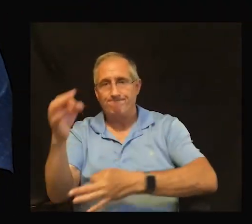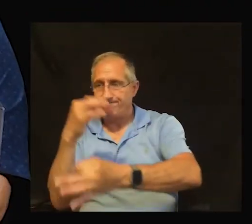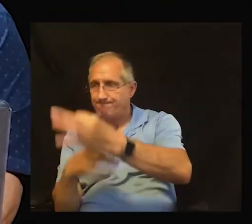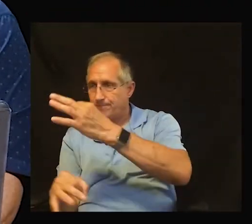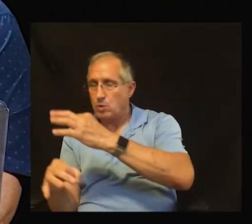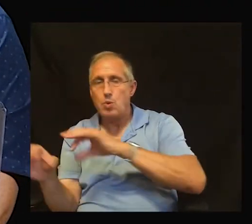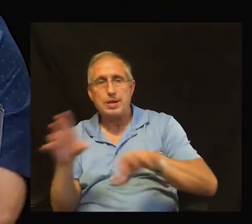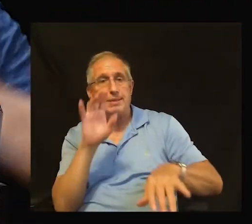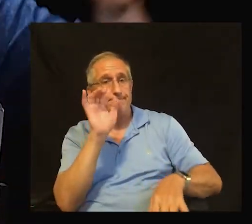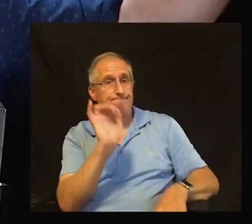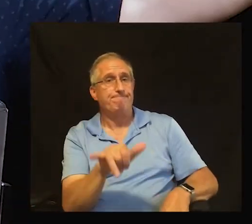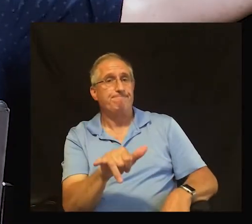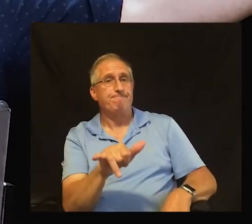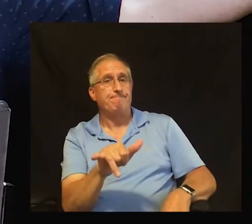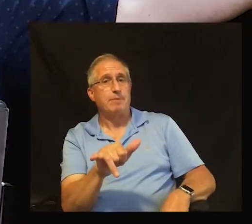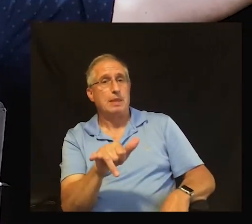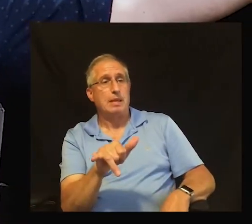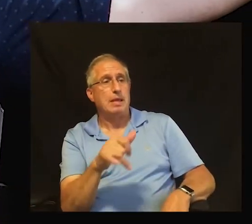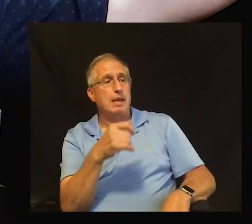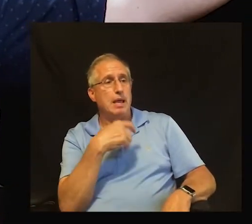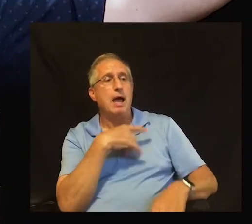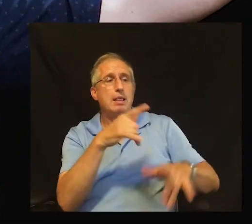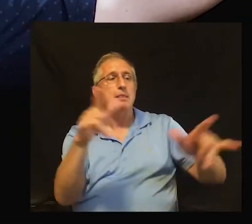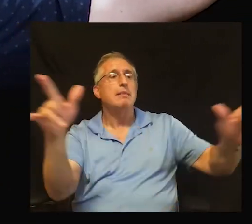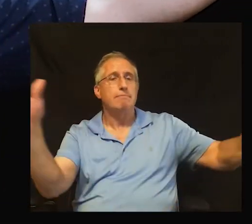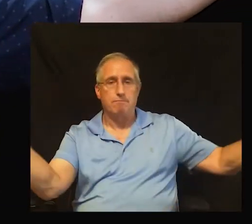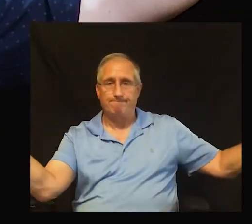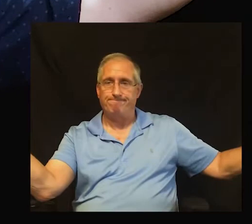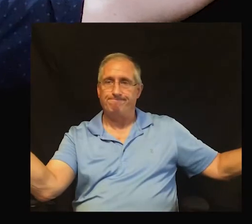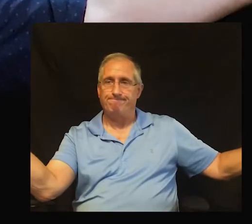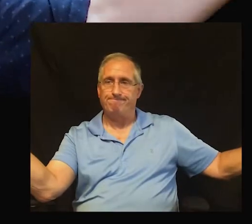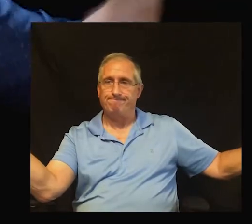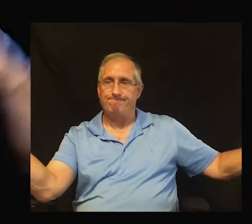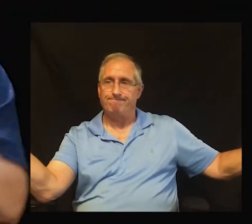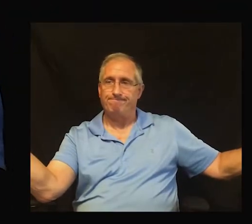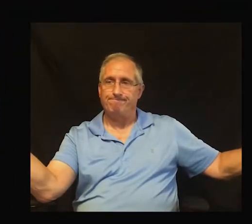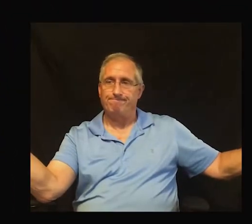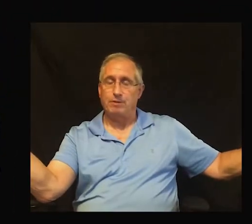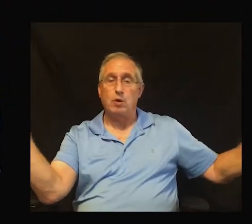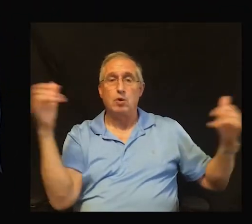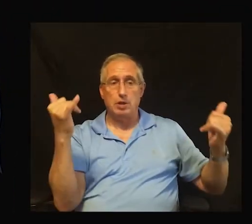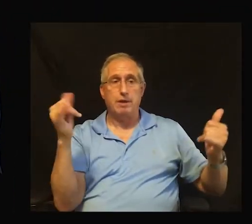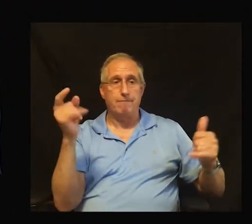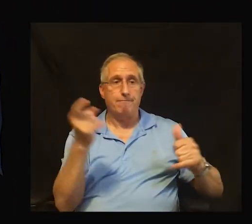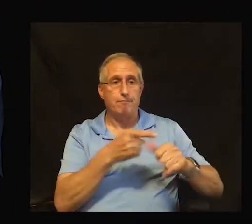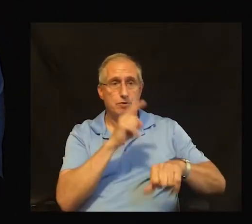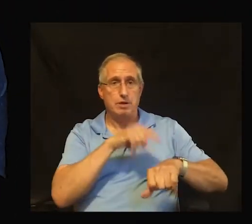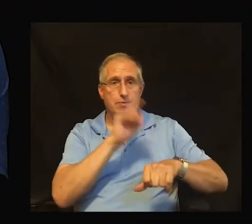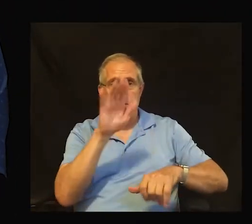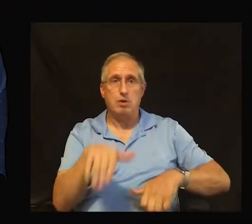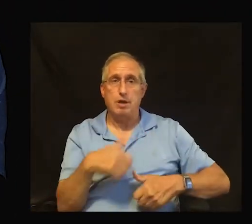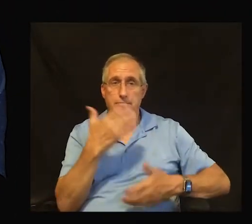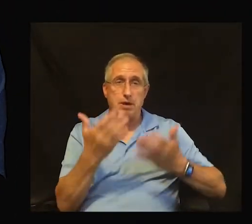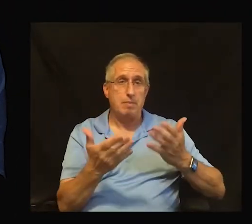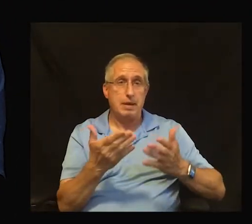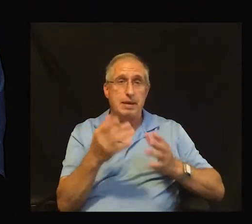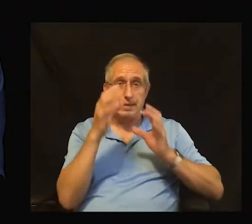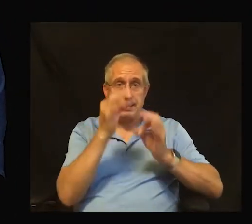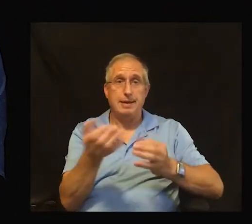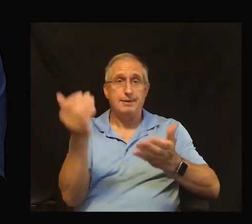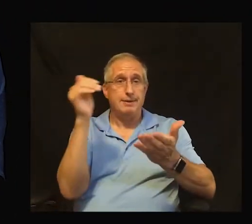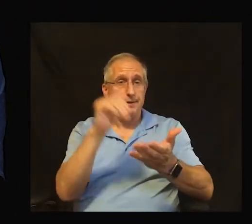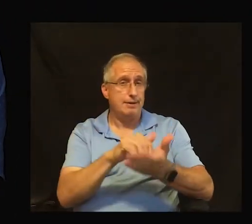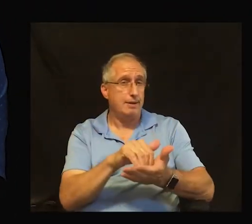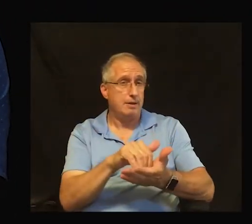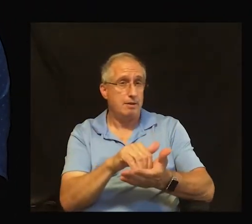you, when he did this, he said, "I love you." And today, for the first time in your life, or maybe